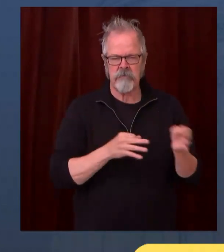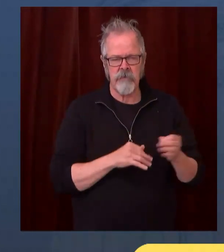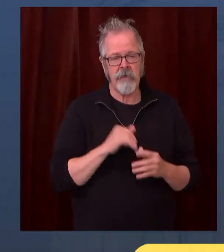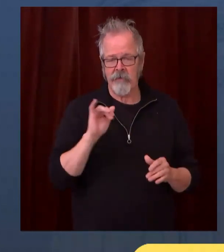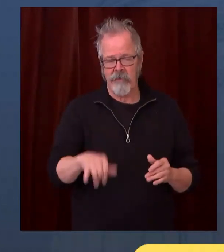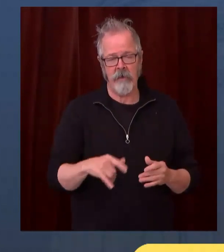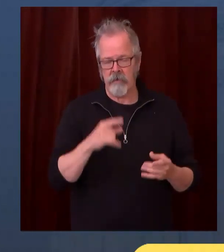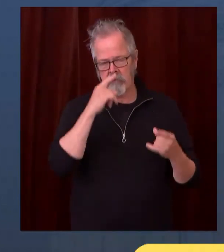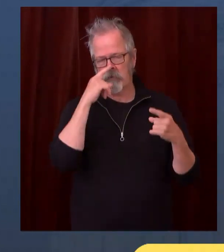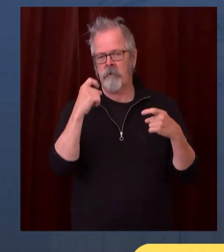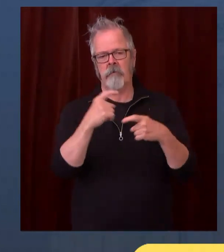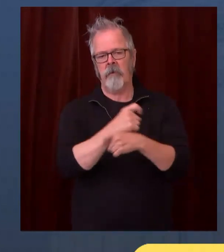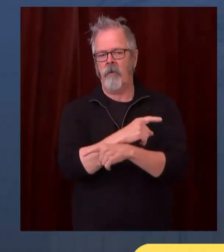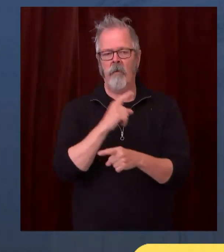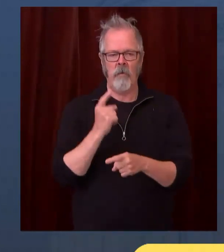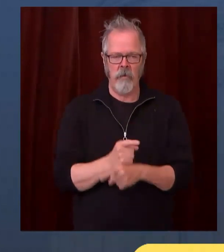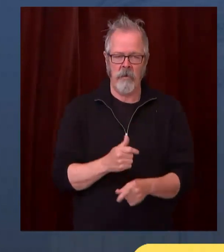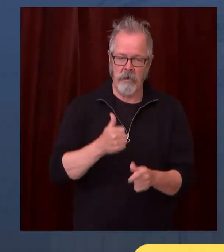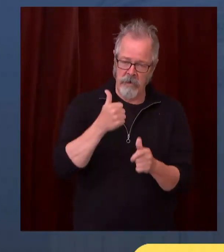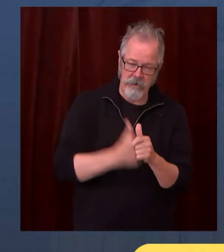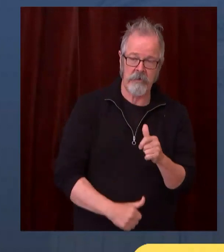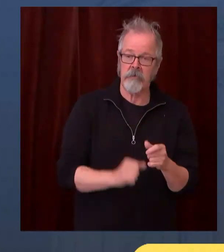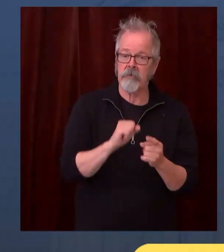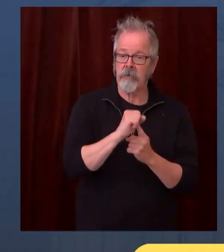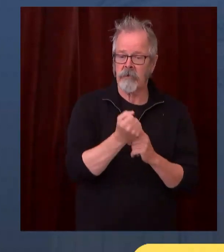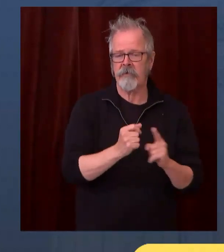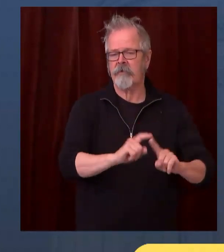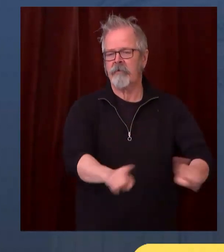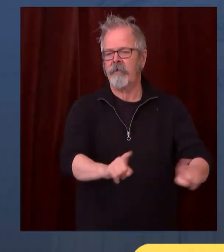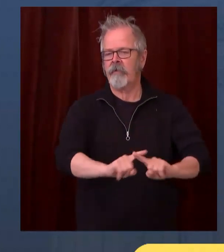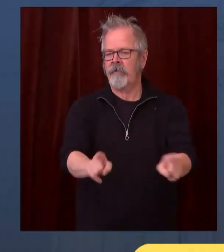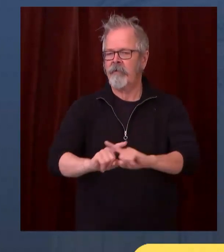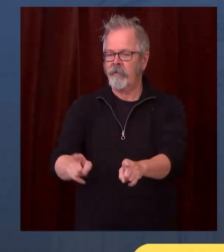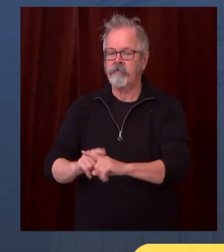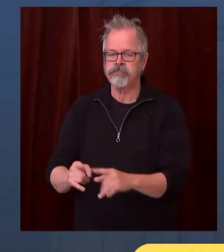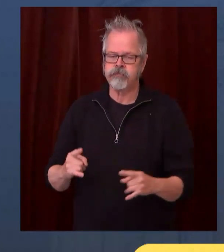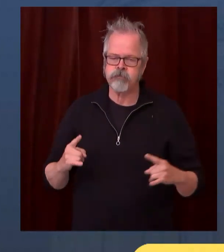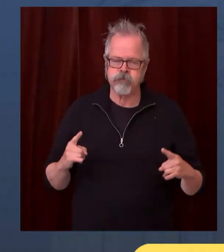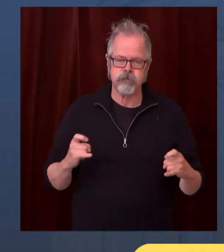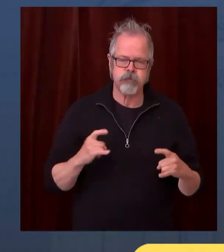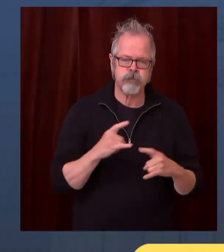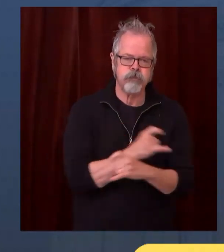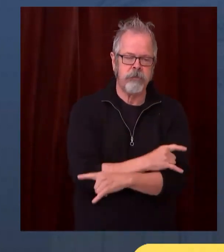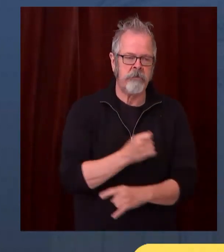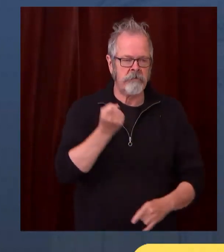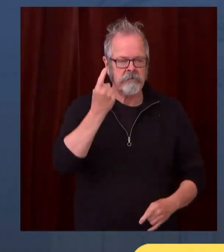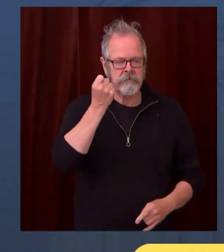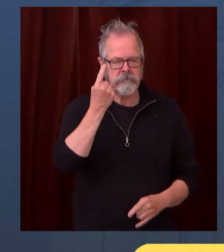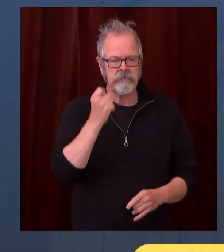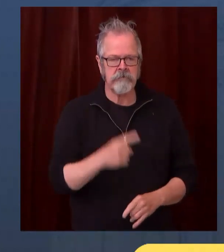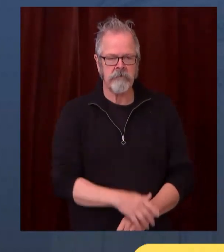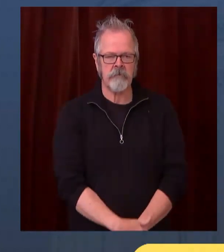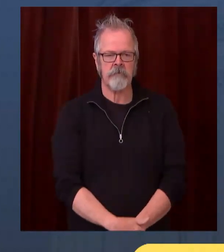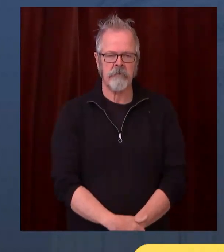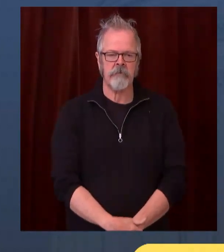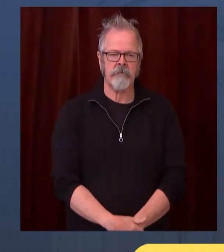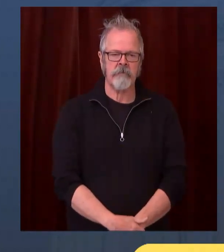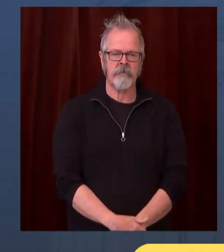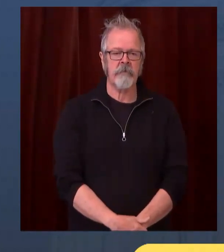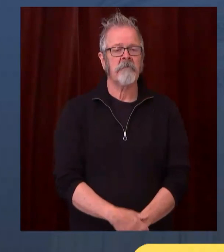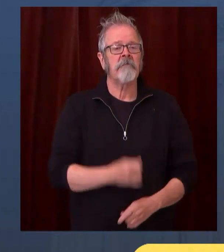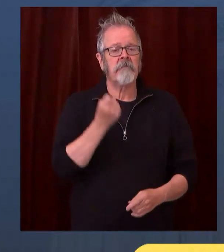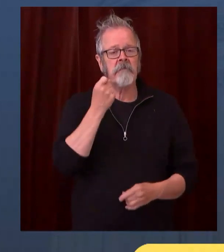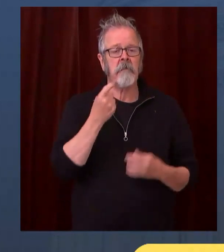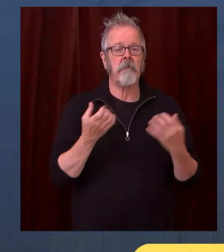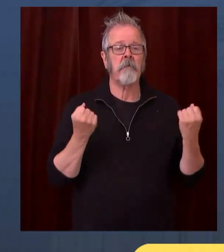documents will be made available. Again, facilities have been participating in the development of them along with the